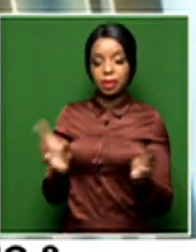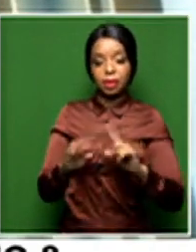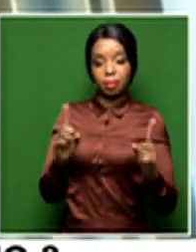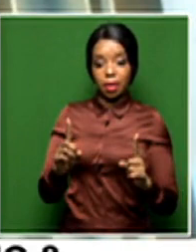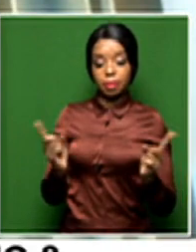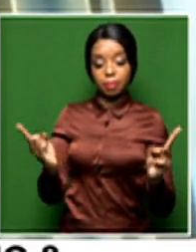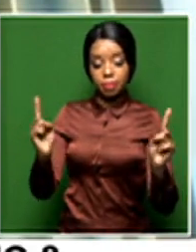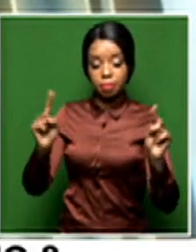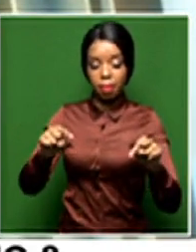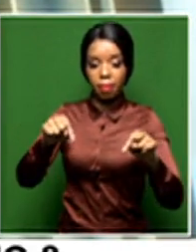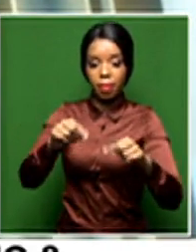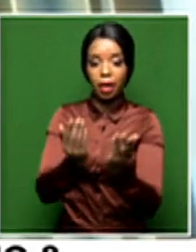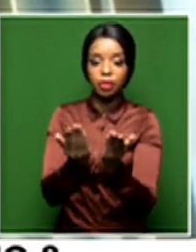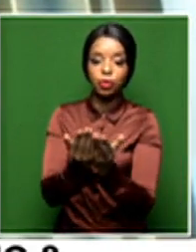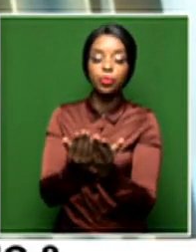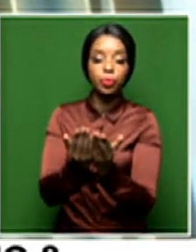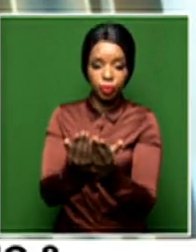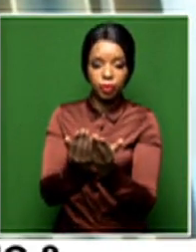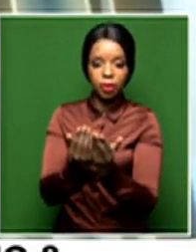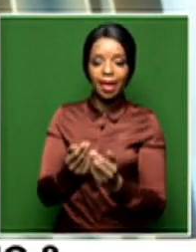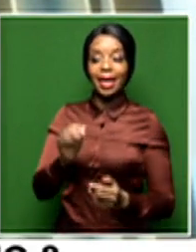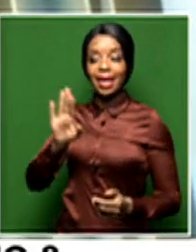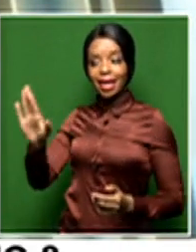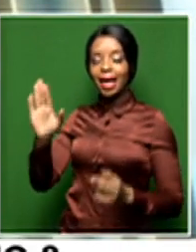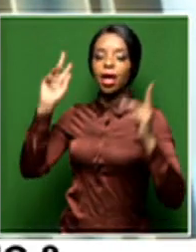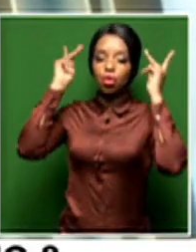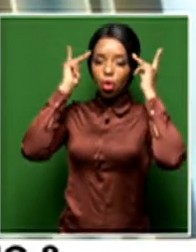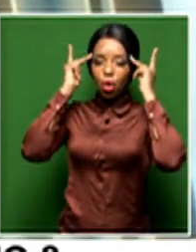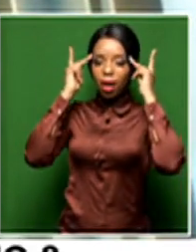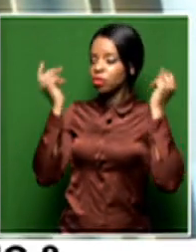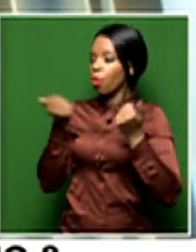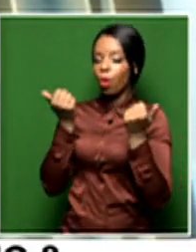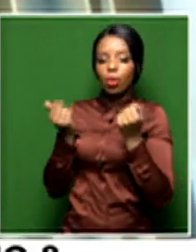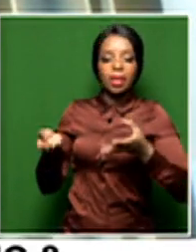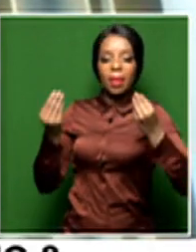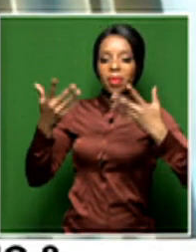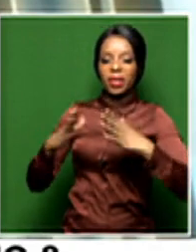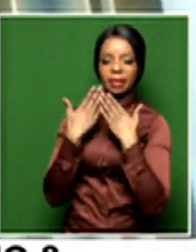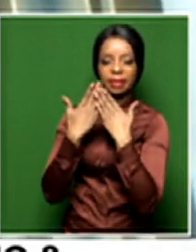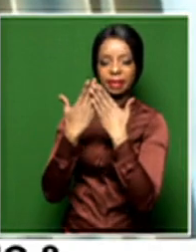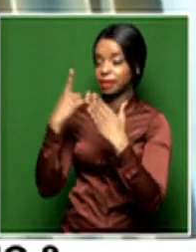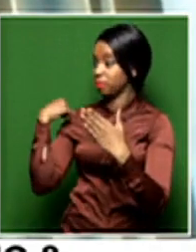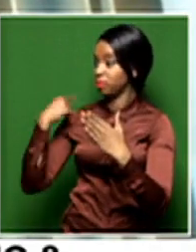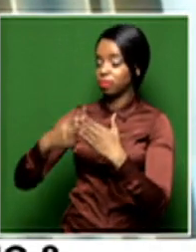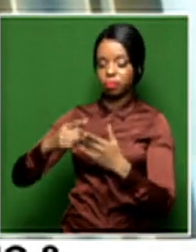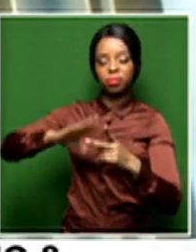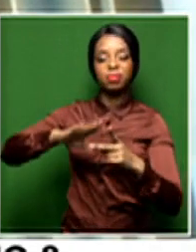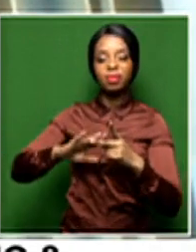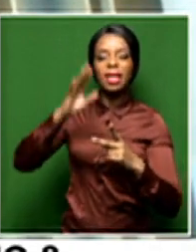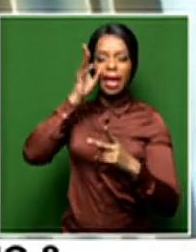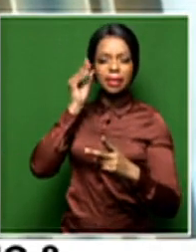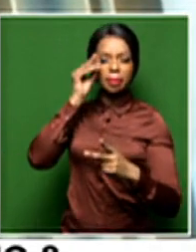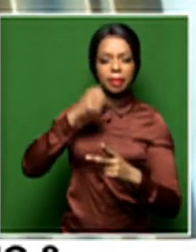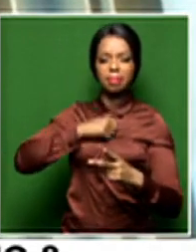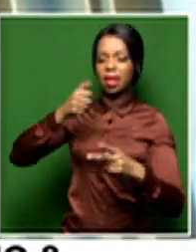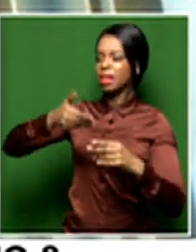join the school, they bring to bear that particular knowledge that they already have and their own experiences. And what we do